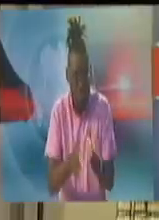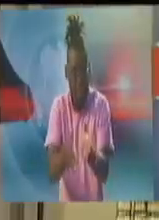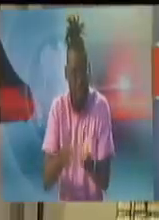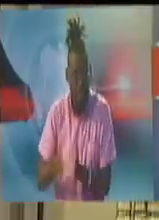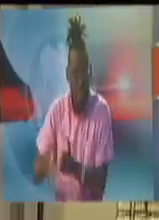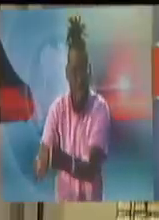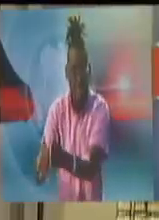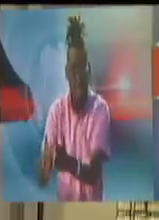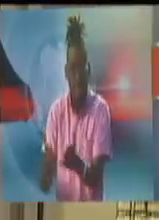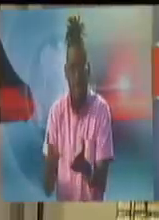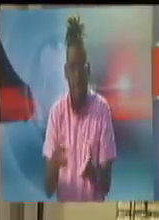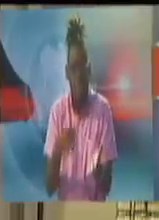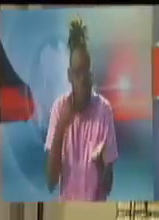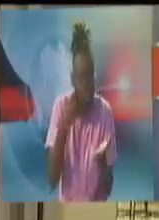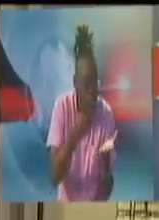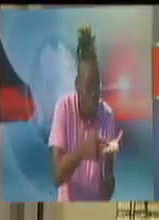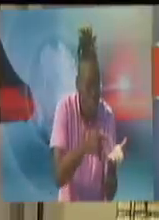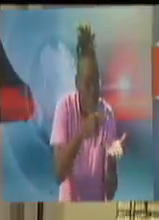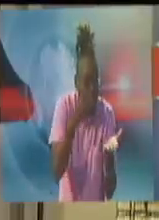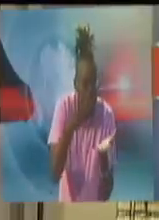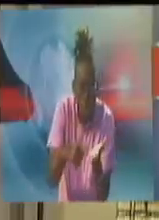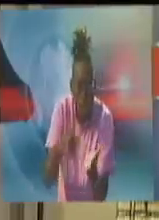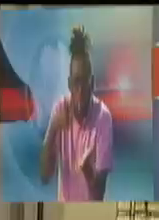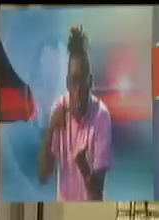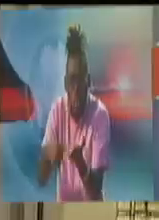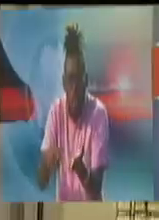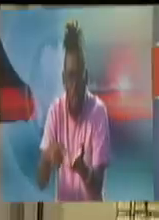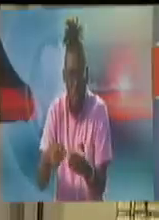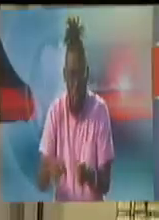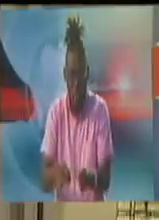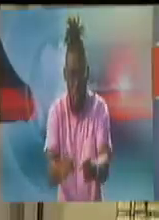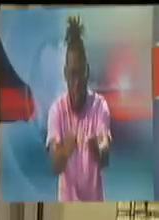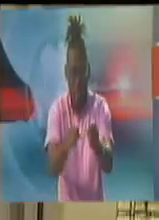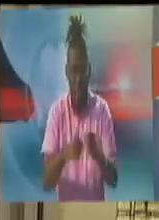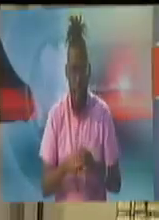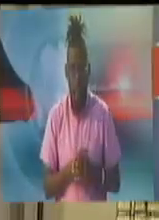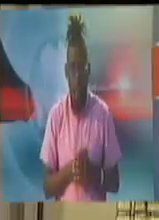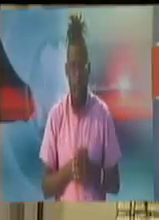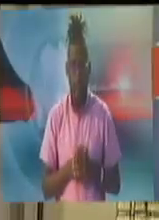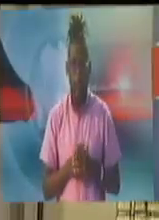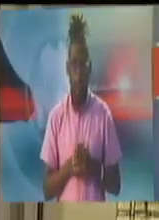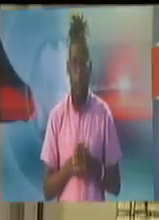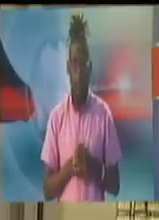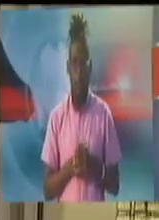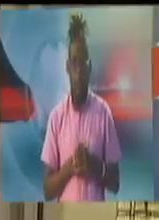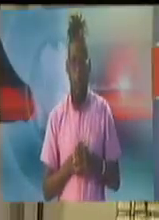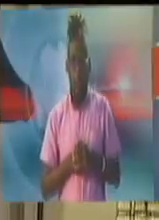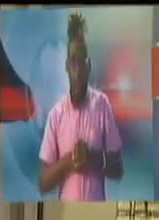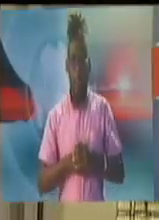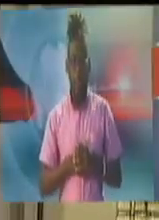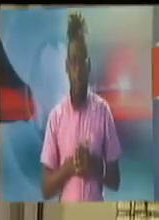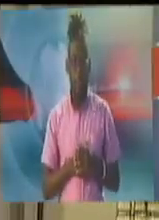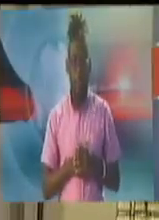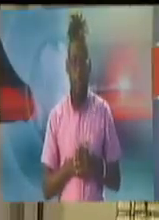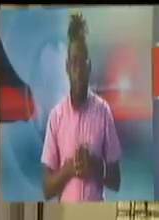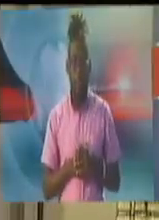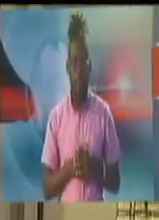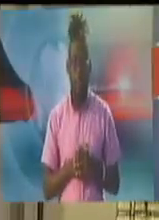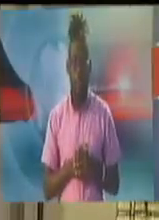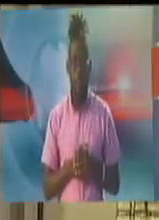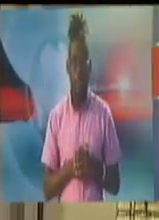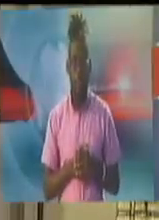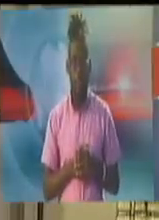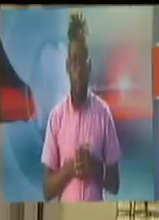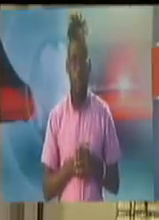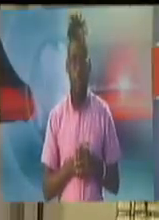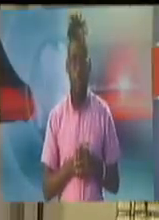Foster Road, El Carmen Street, Toco Main Road, Valafana Extension, Railway Extension Road, Ojo